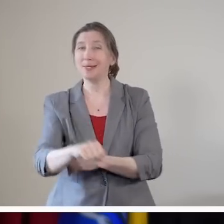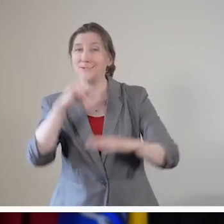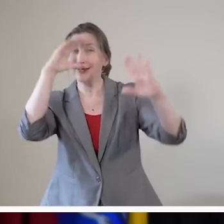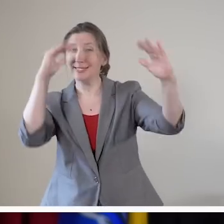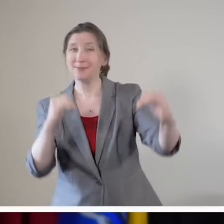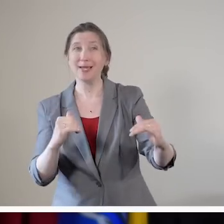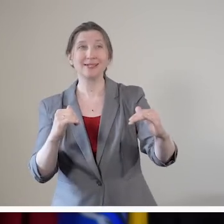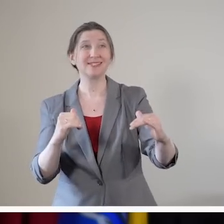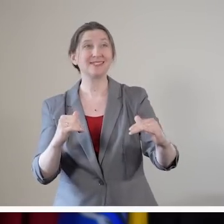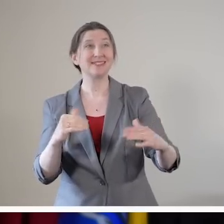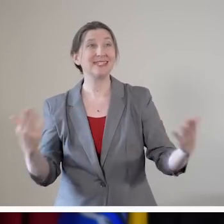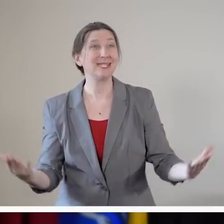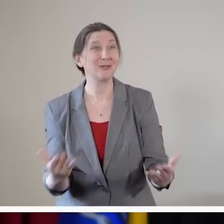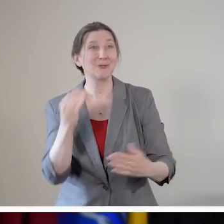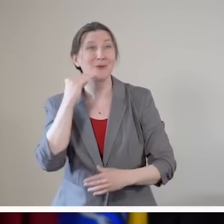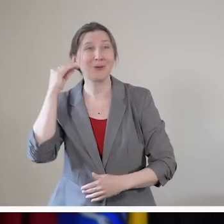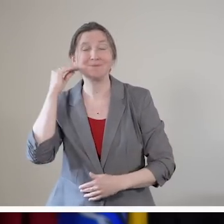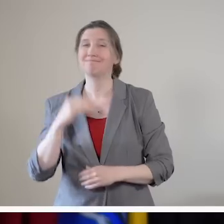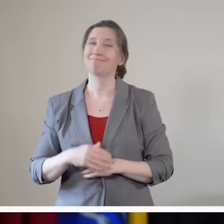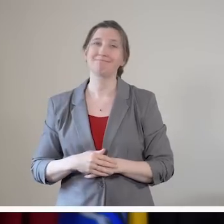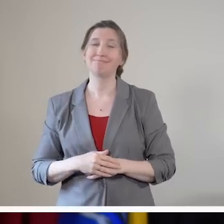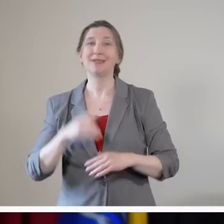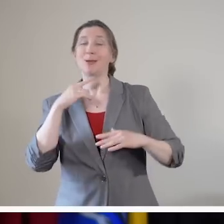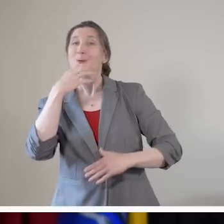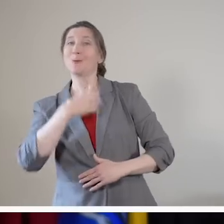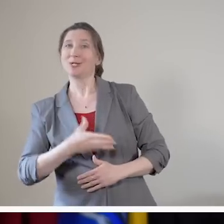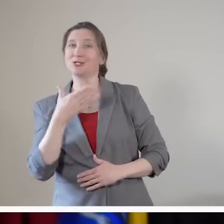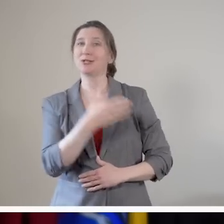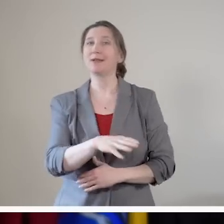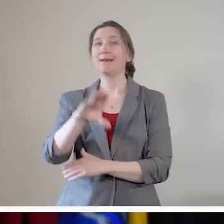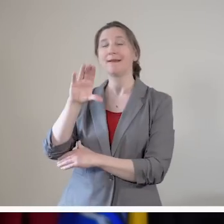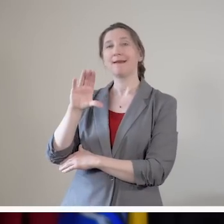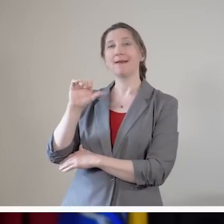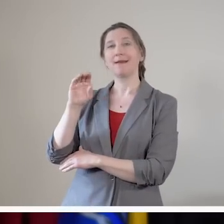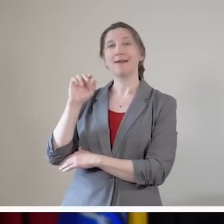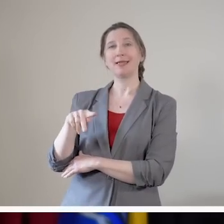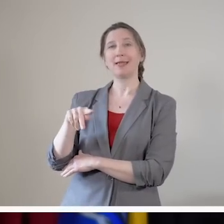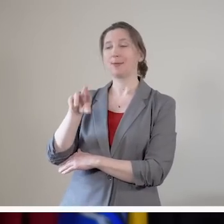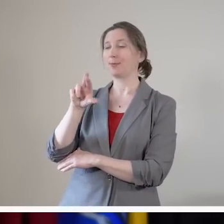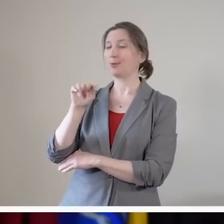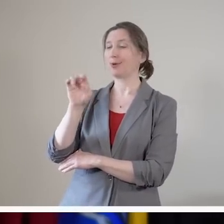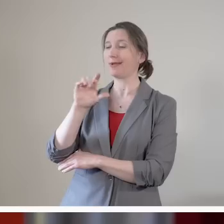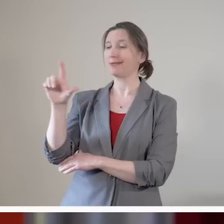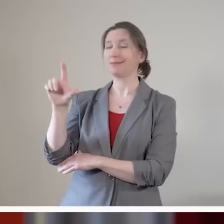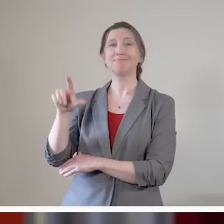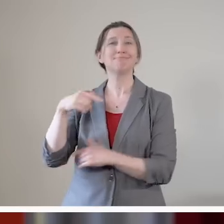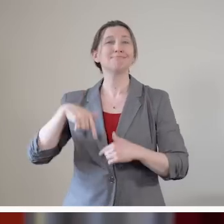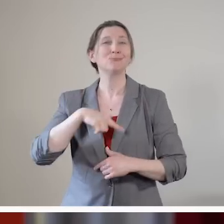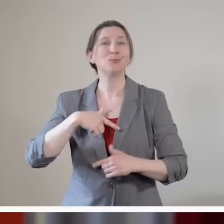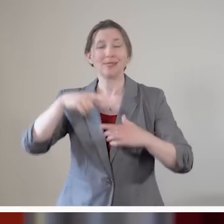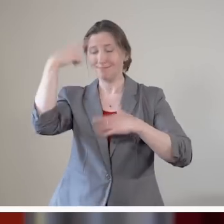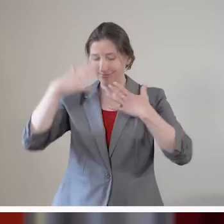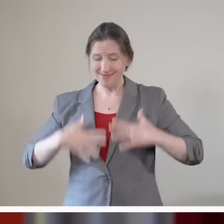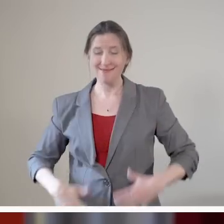commencement weekend in the Cole Center and Camp Randall, surrounded by thousands of caps and gowns with our friends and families watching in the stands. I wish we were able